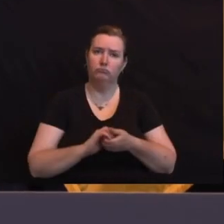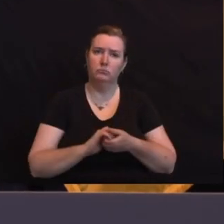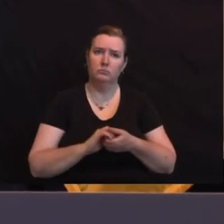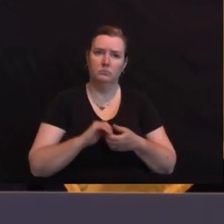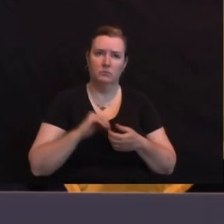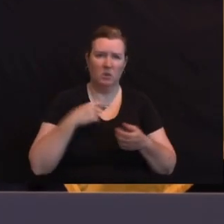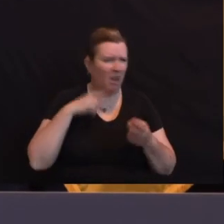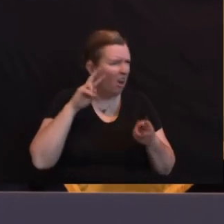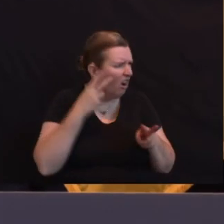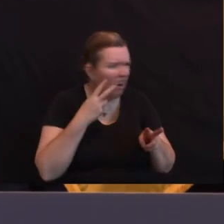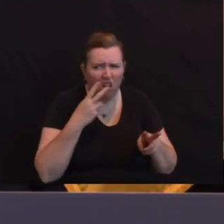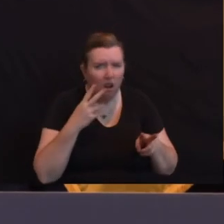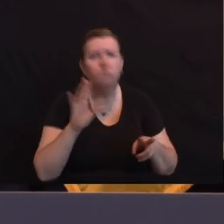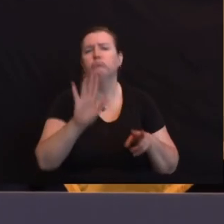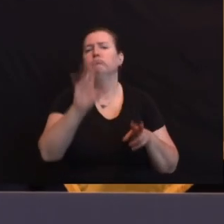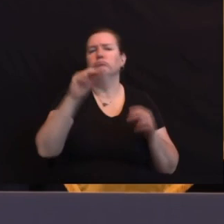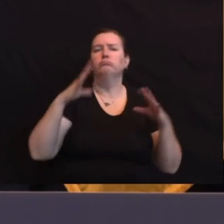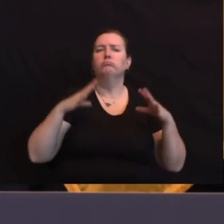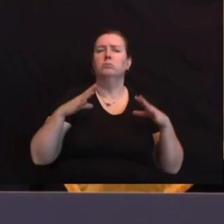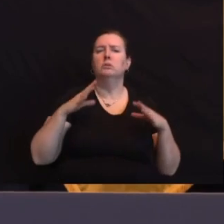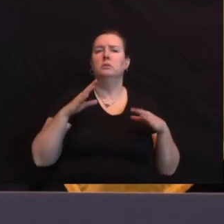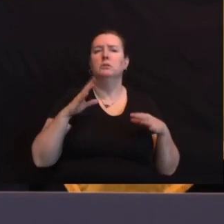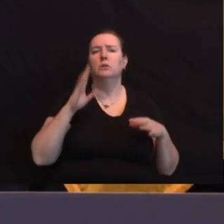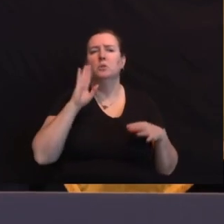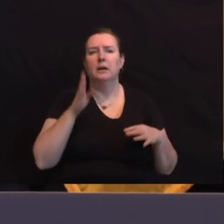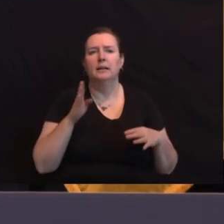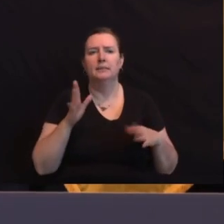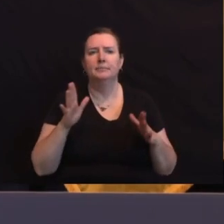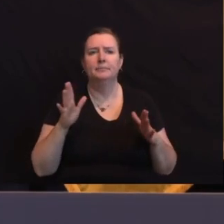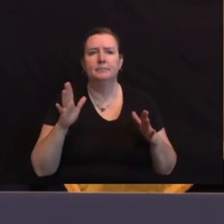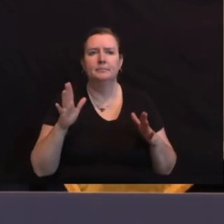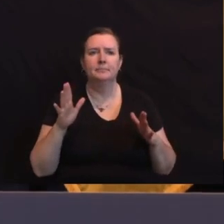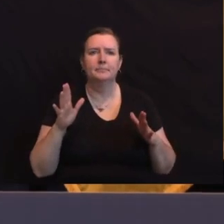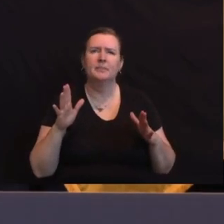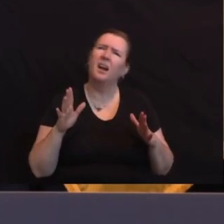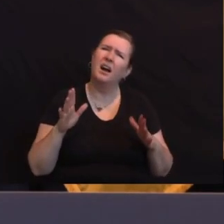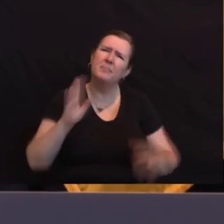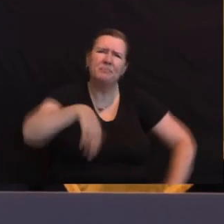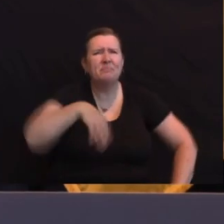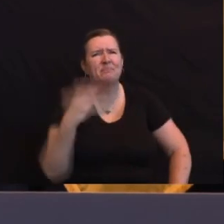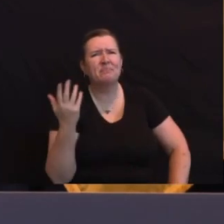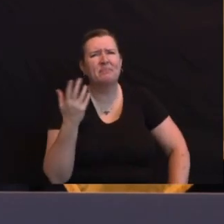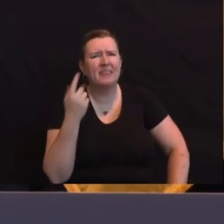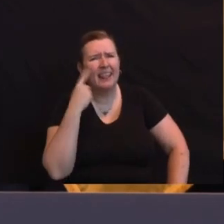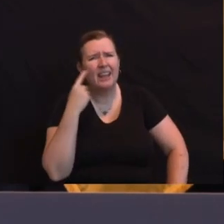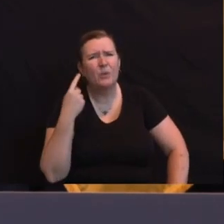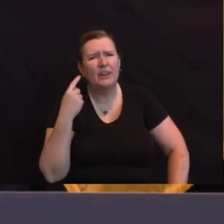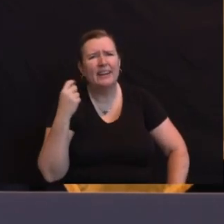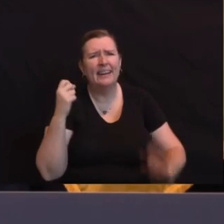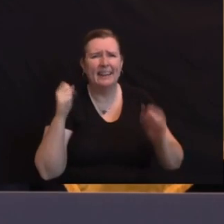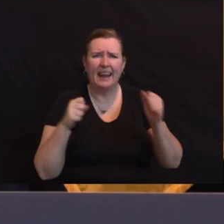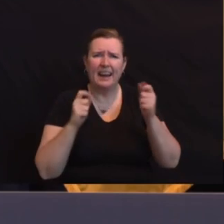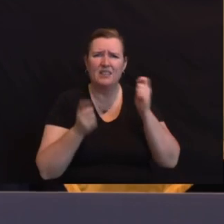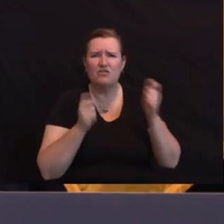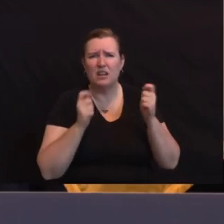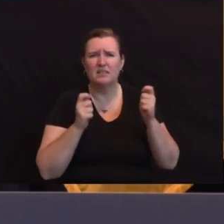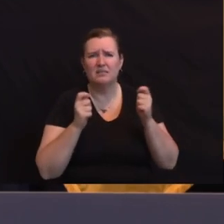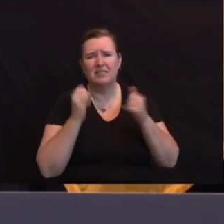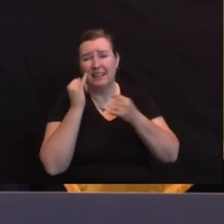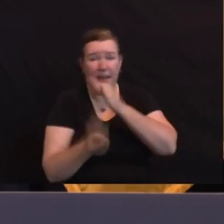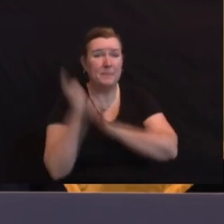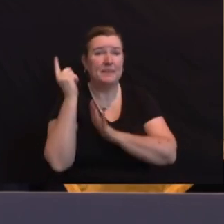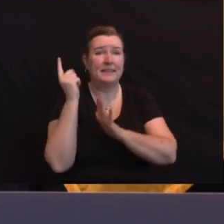So next week will be unusual, and I think we reserve the right to call an audible on this, but we're only going to be together